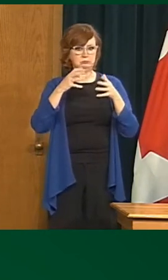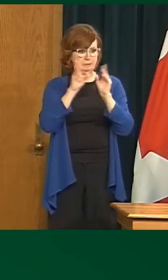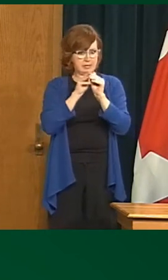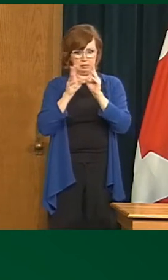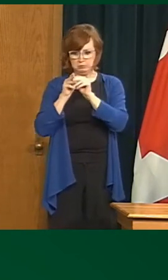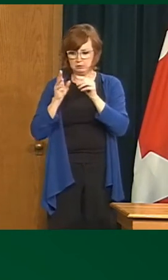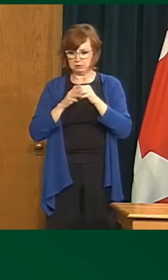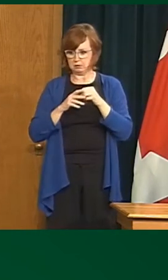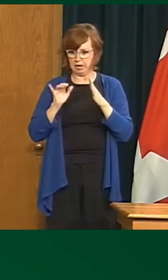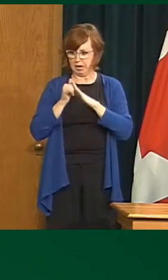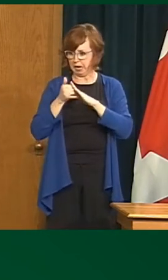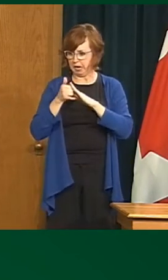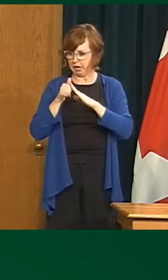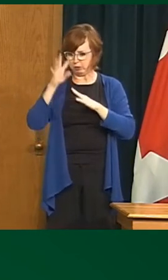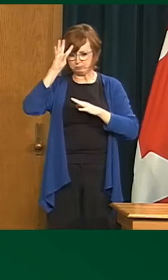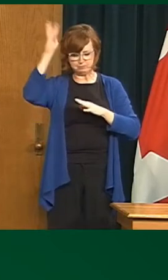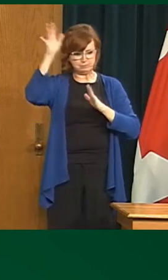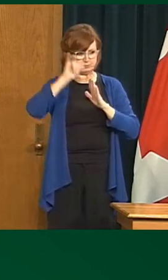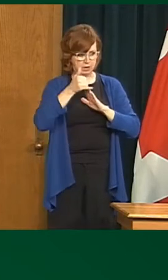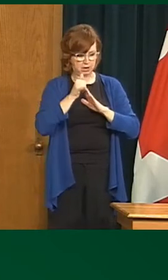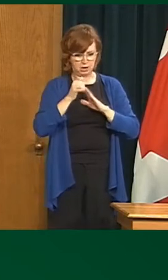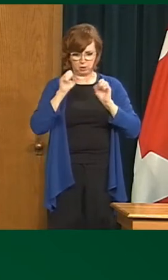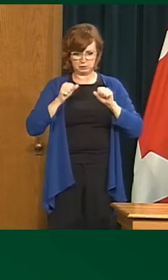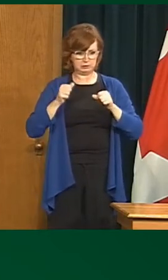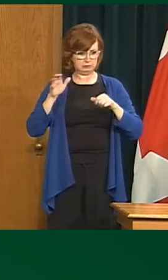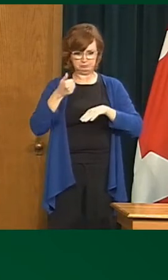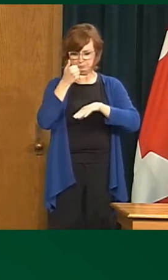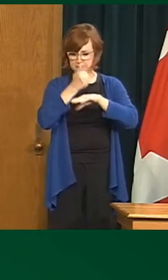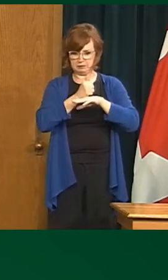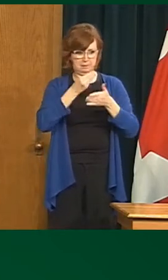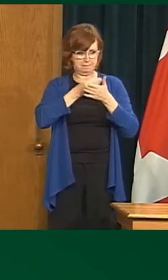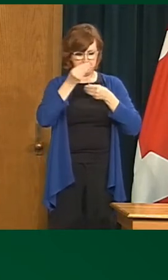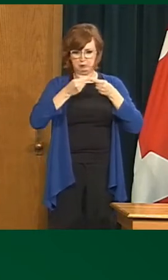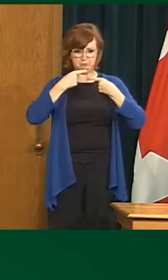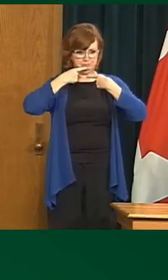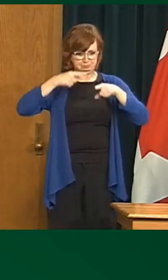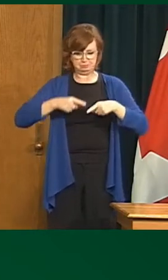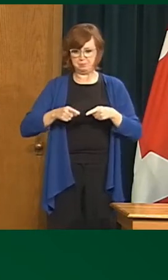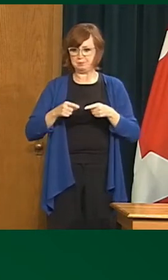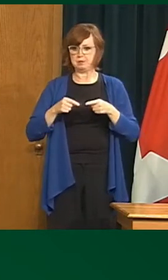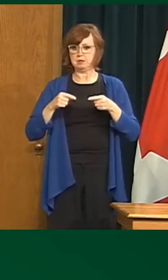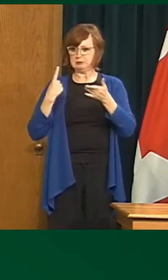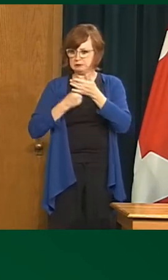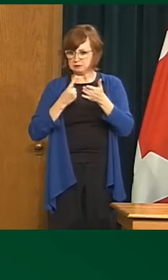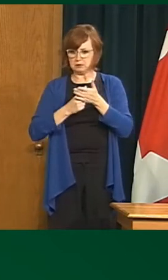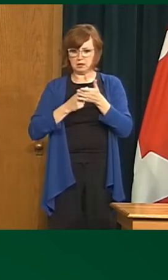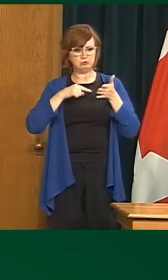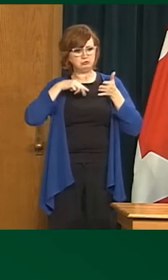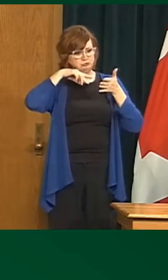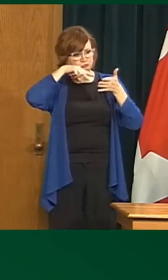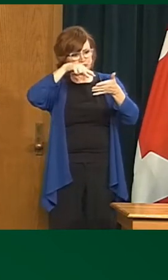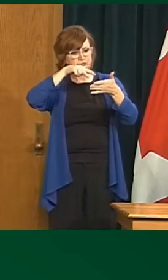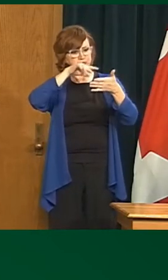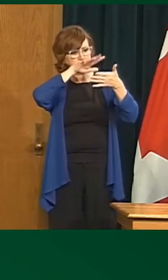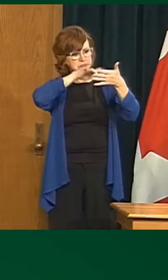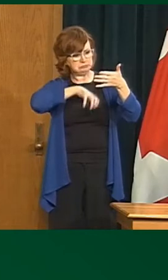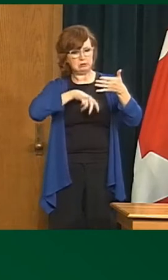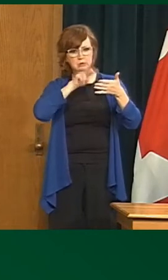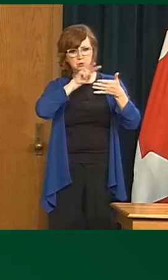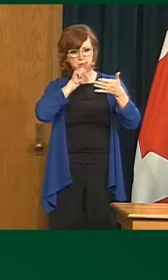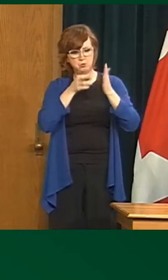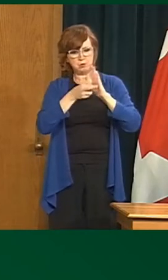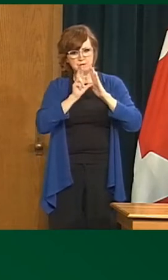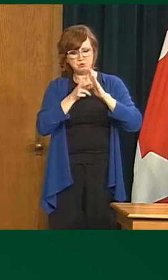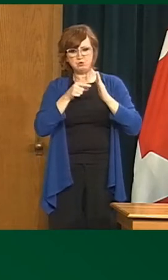will, so that we could introduce a budget in the House and have the legislative oversight that every budget deserves. I would say this budget